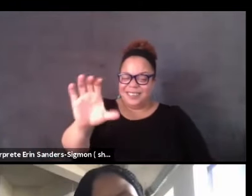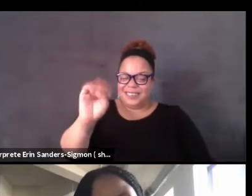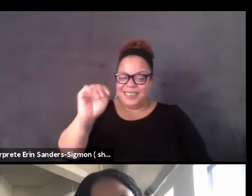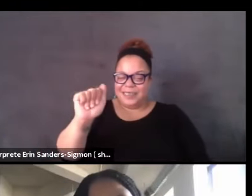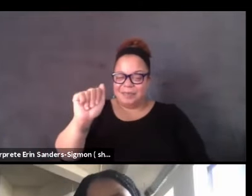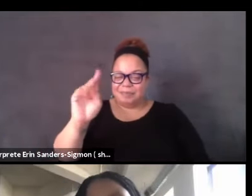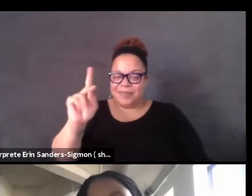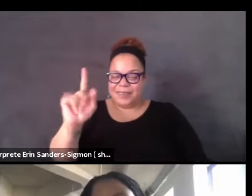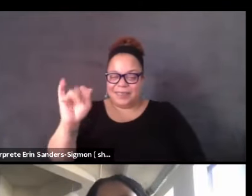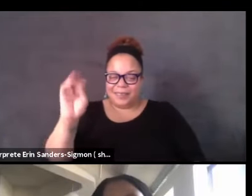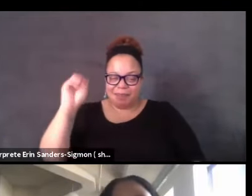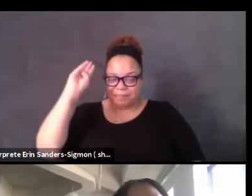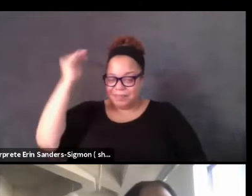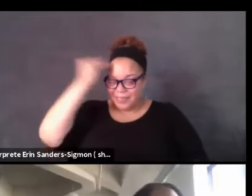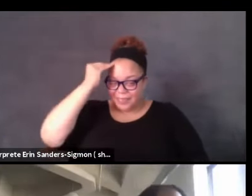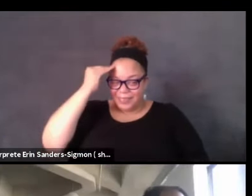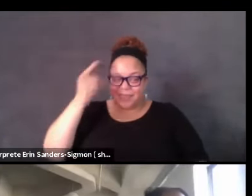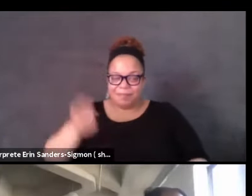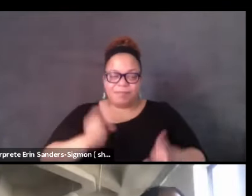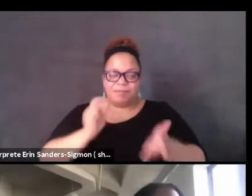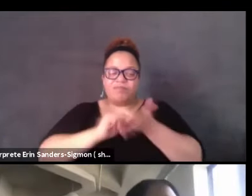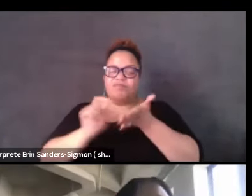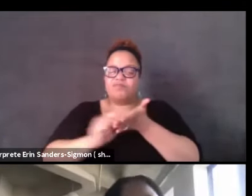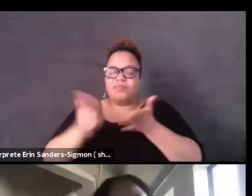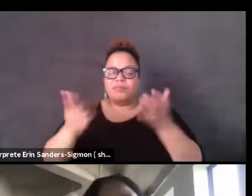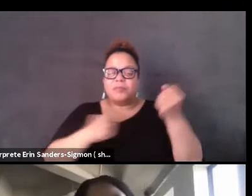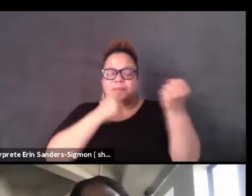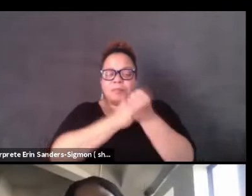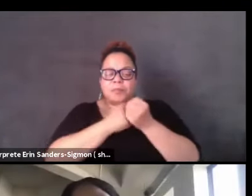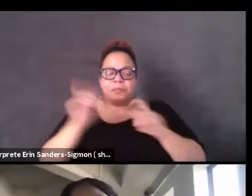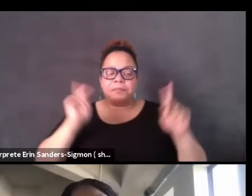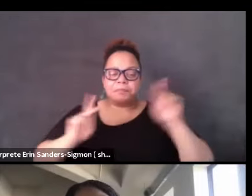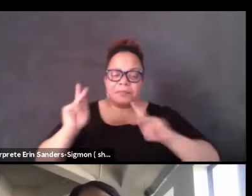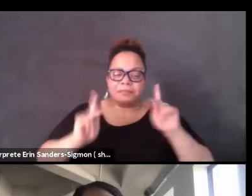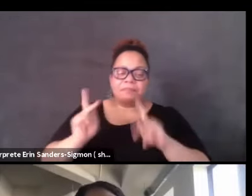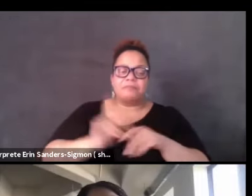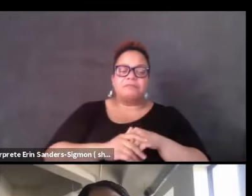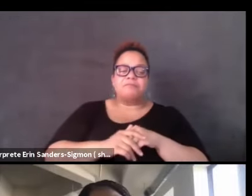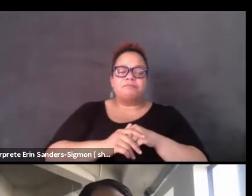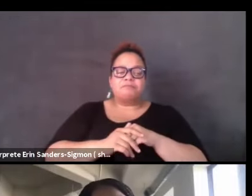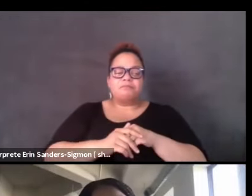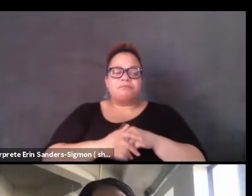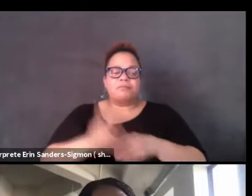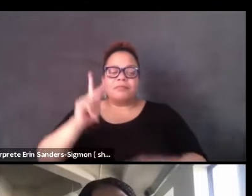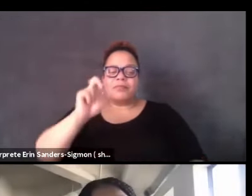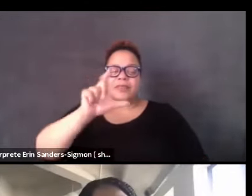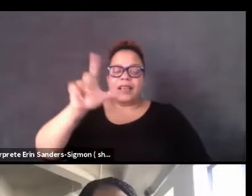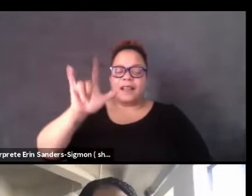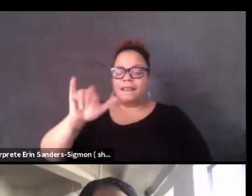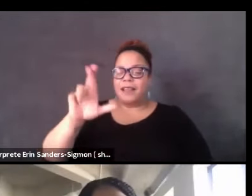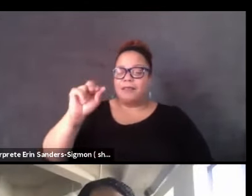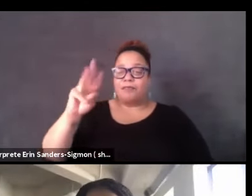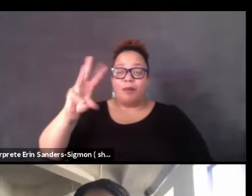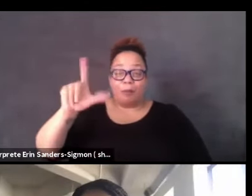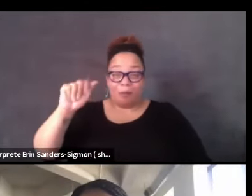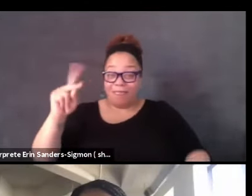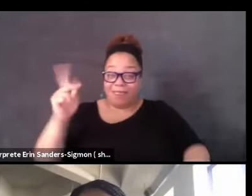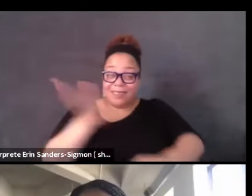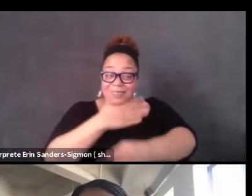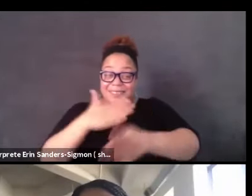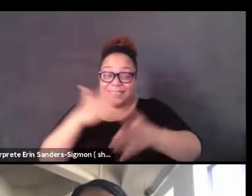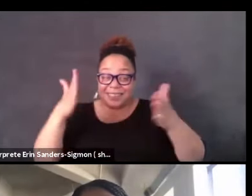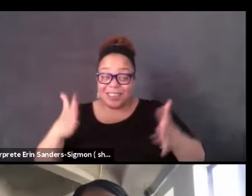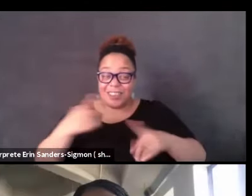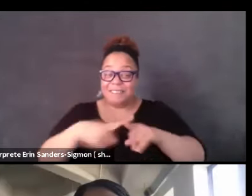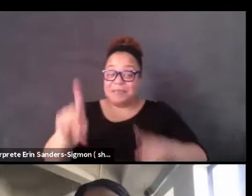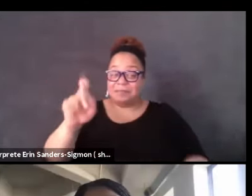has supported artists like Kelly Rowland and John Bellion. She is the creative director of Bi-Weed from Women. She has also curated and